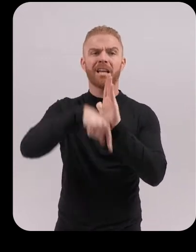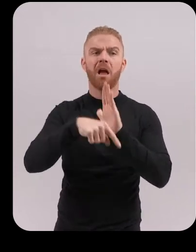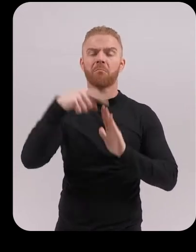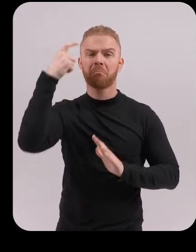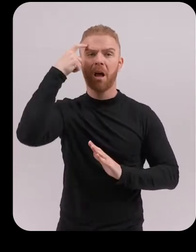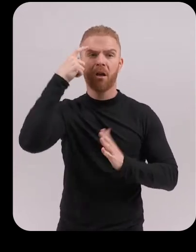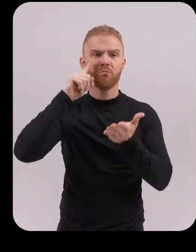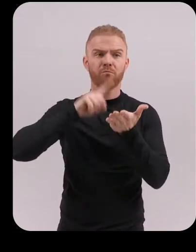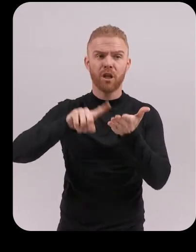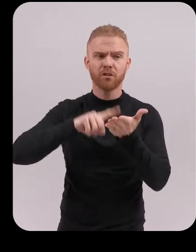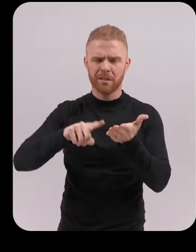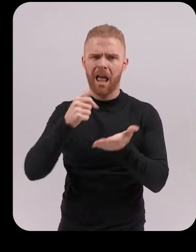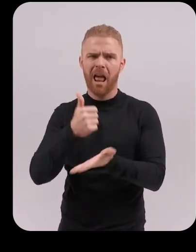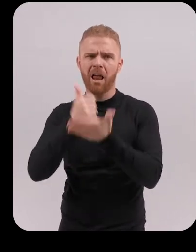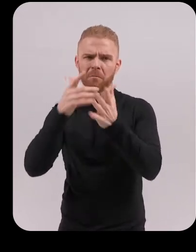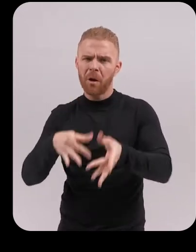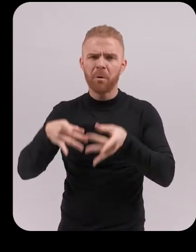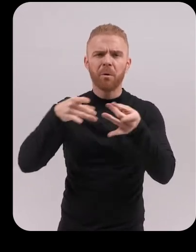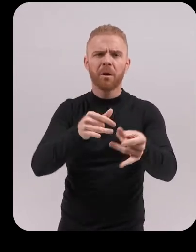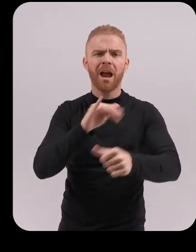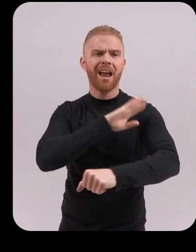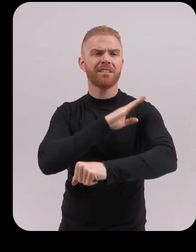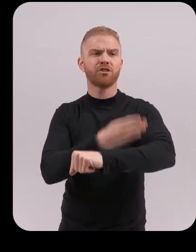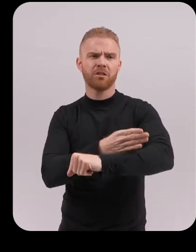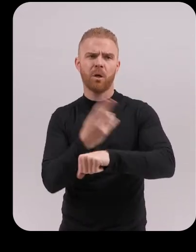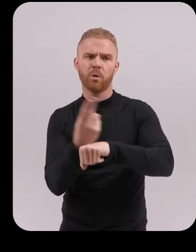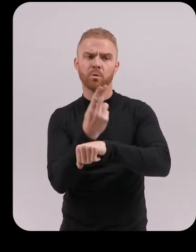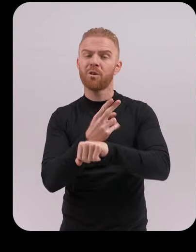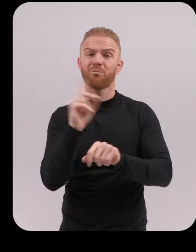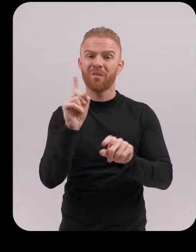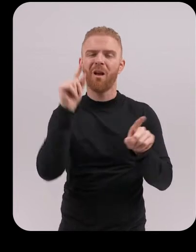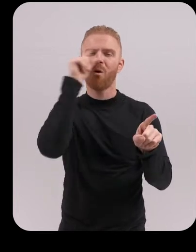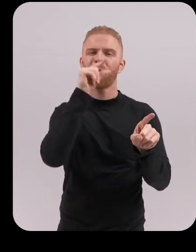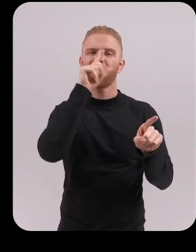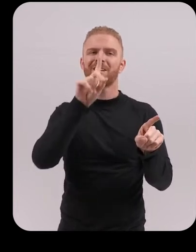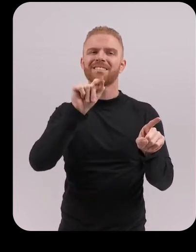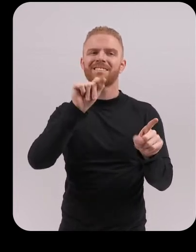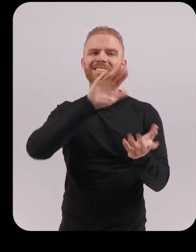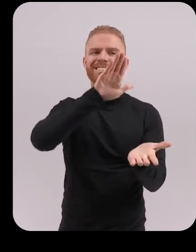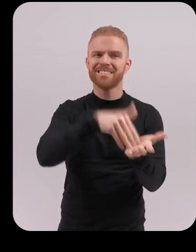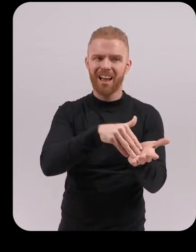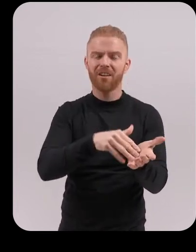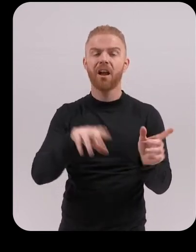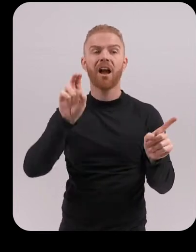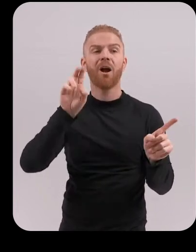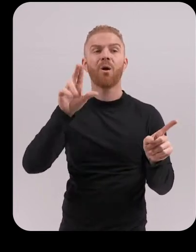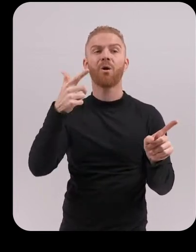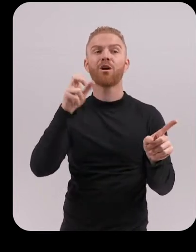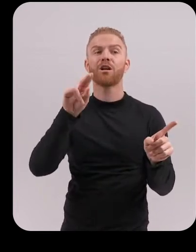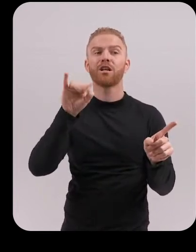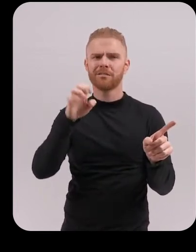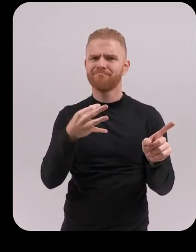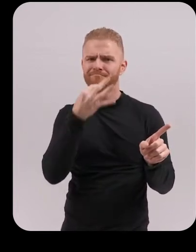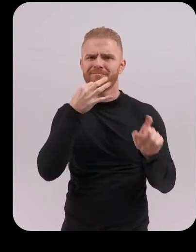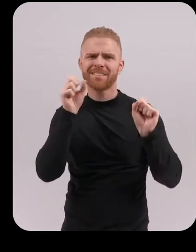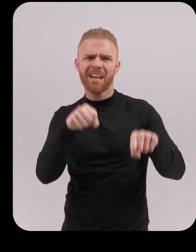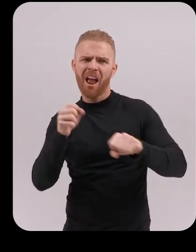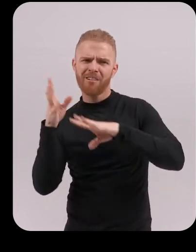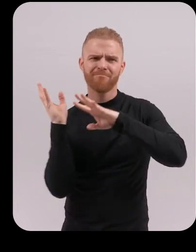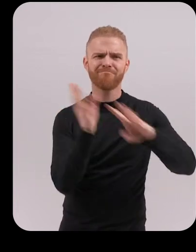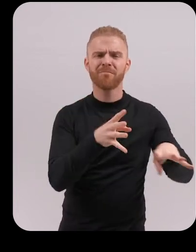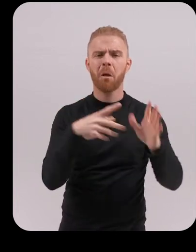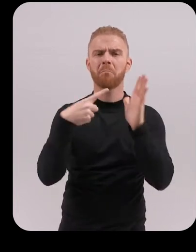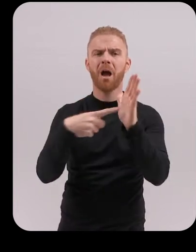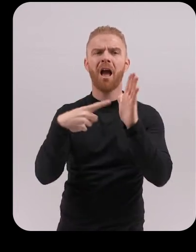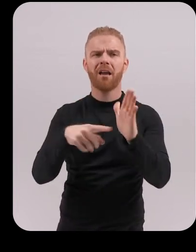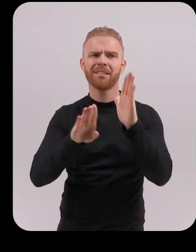research, which has helped to optimize energy use in Google's own data centers. Eugenie was able to streamline their